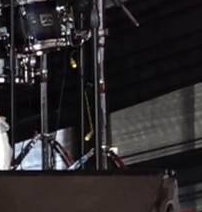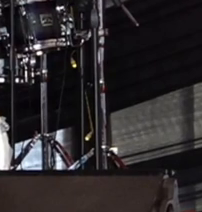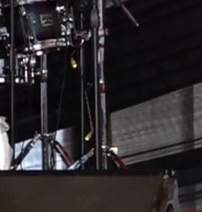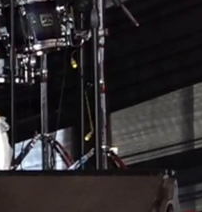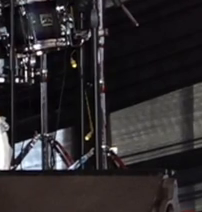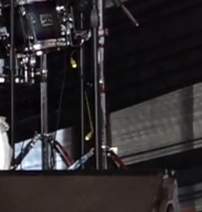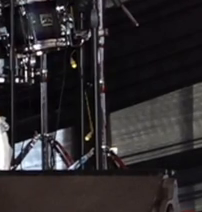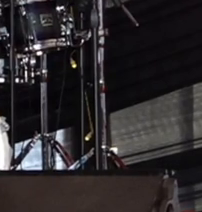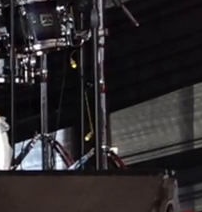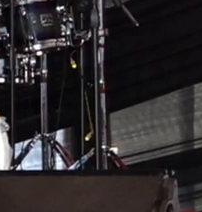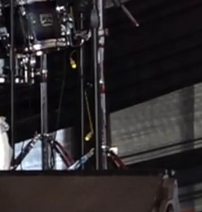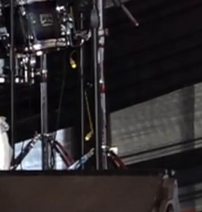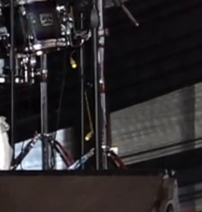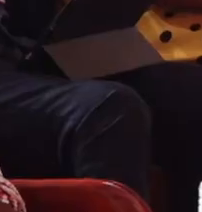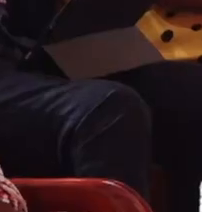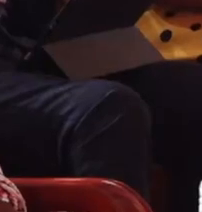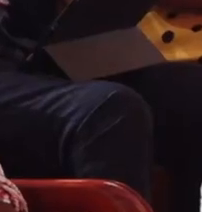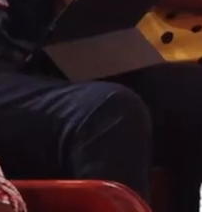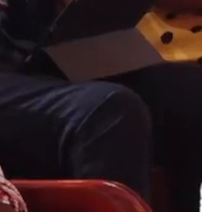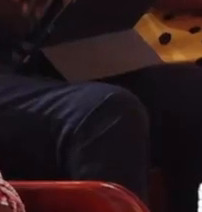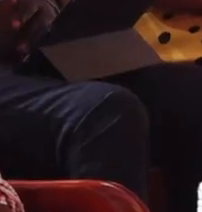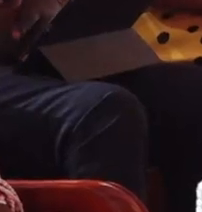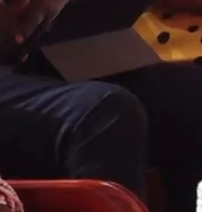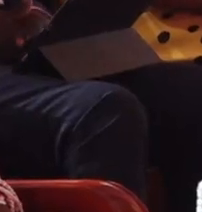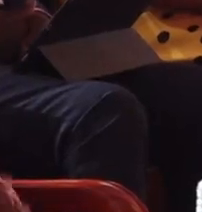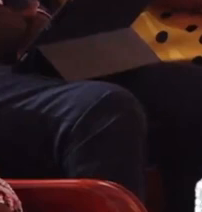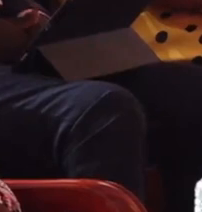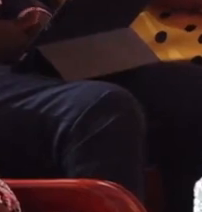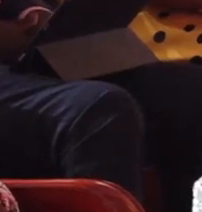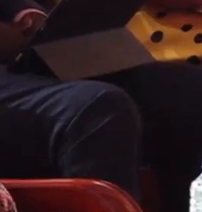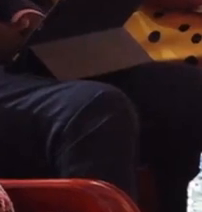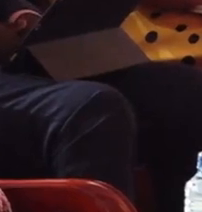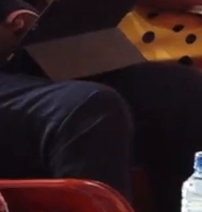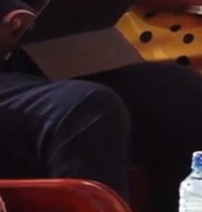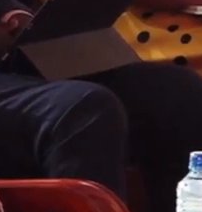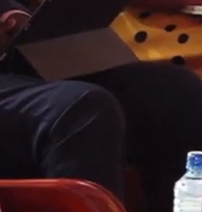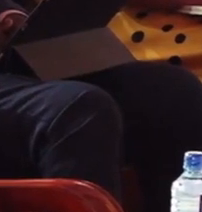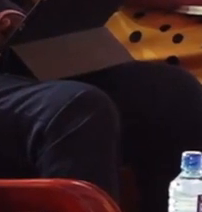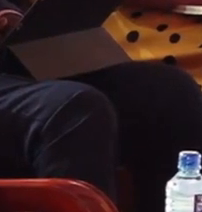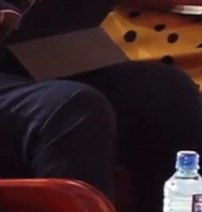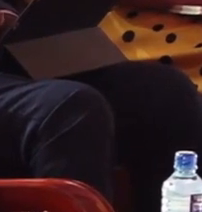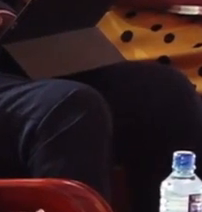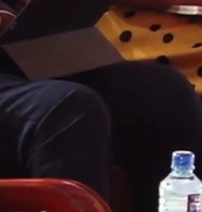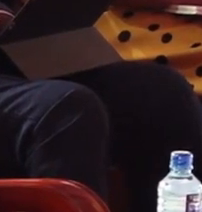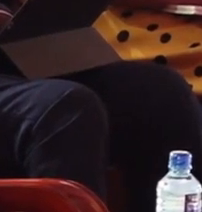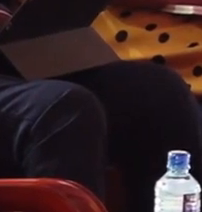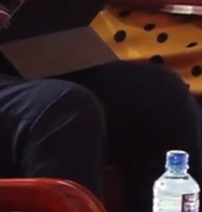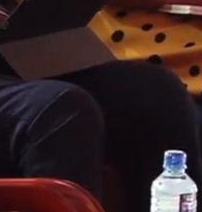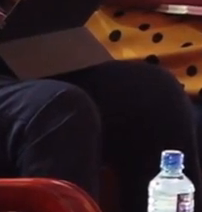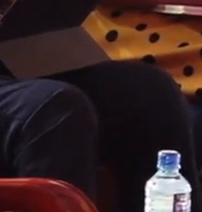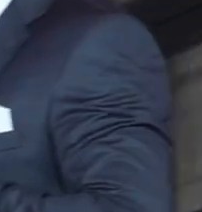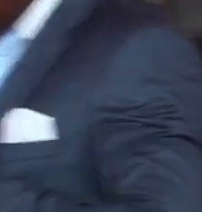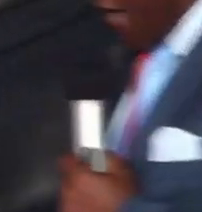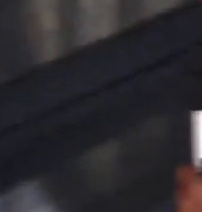ambaye amewafanyia wengine, may he do it for you also. Akufanyie pia wewe. He does not say this is Africa. This is for Kikuyus. Uh-huh. These